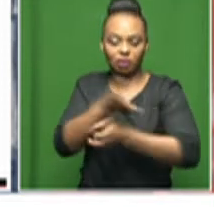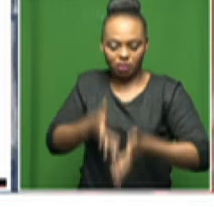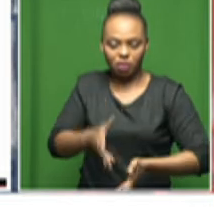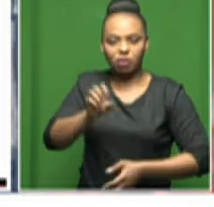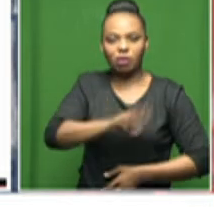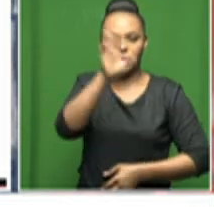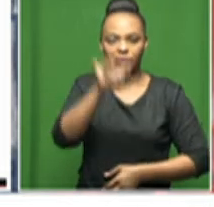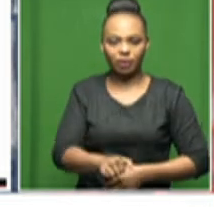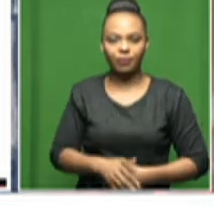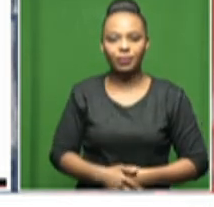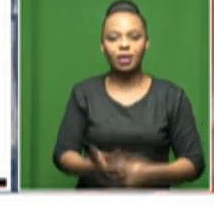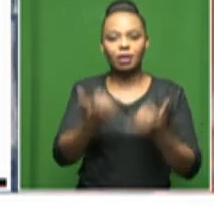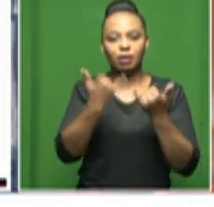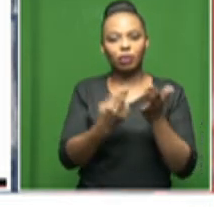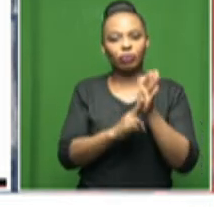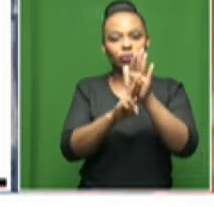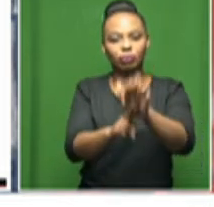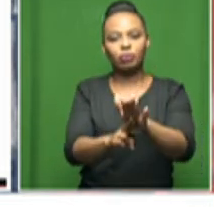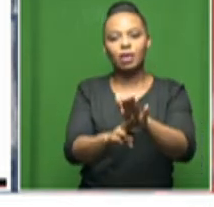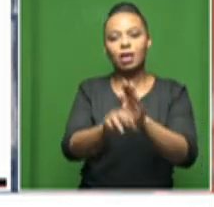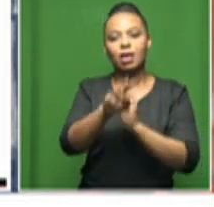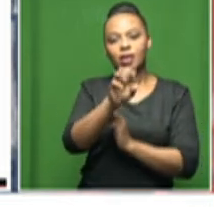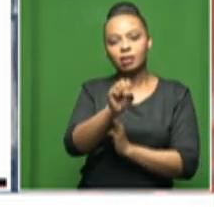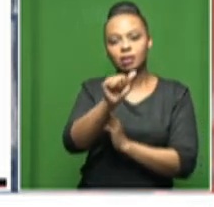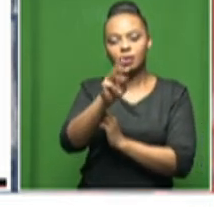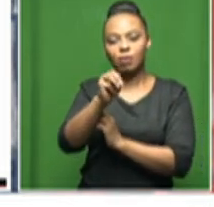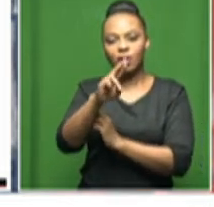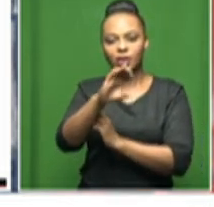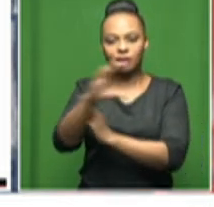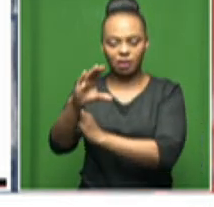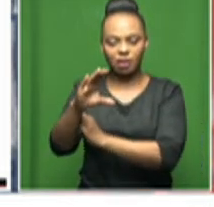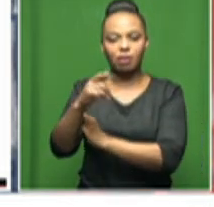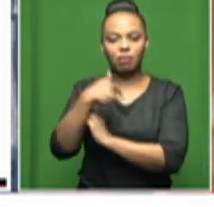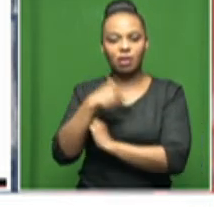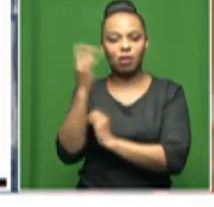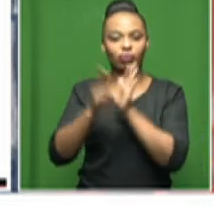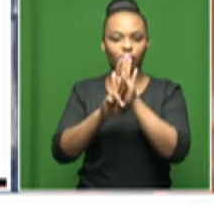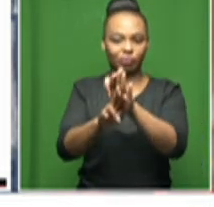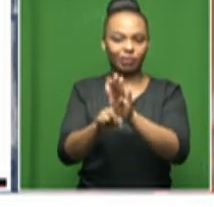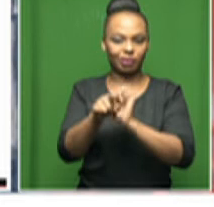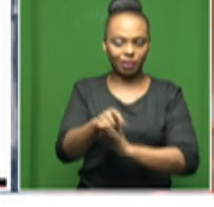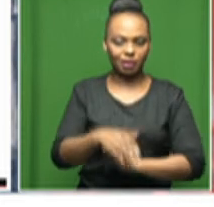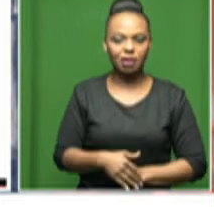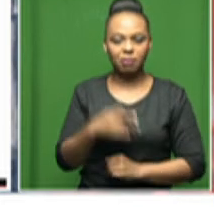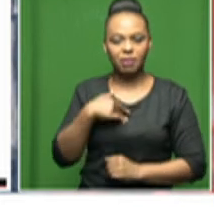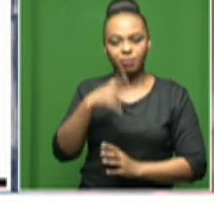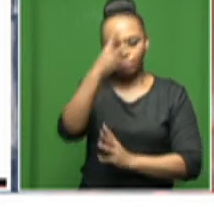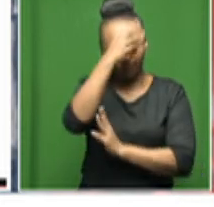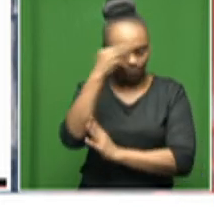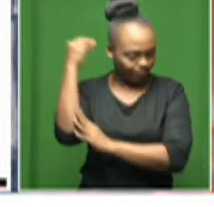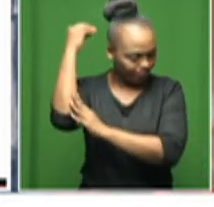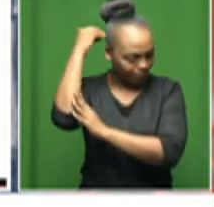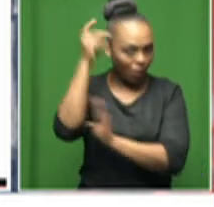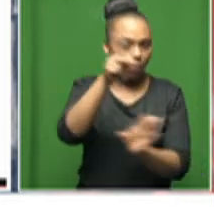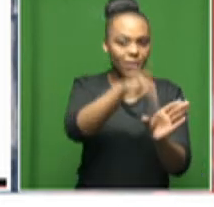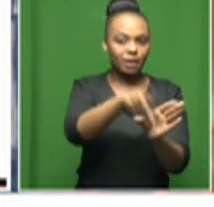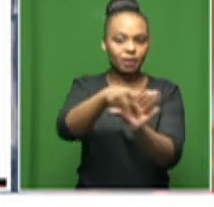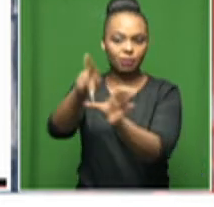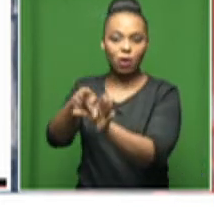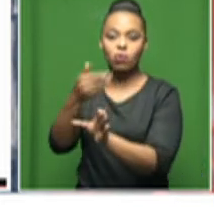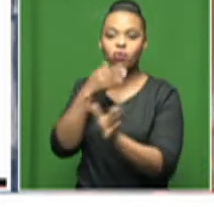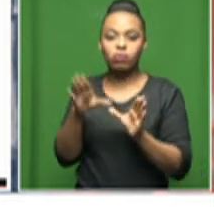of the MRC and the Ensemble study team. I too want to acknowledge all the participants who